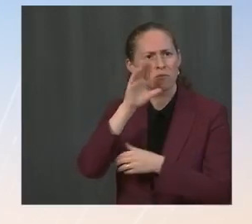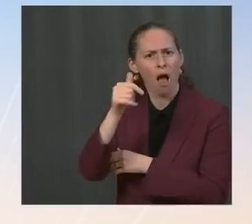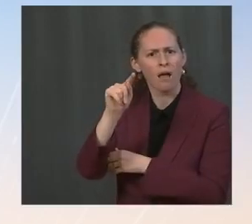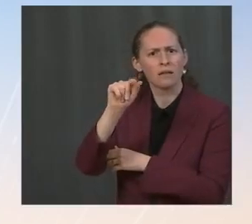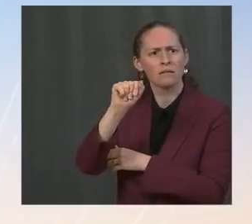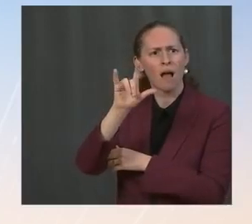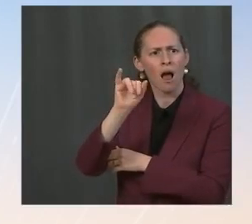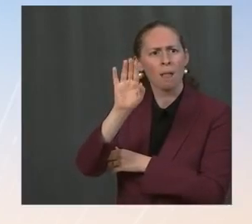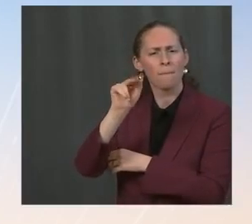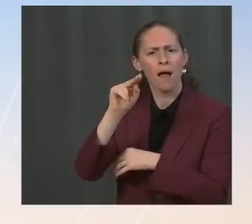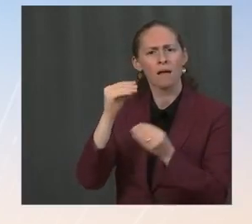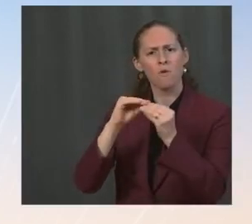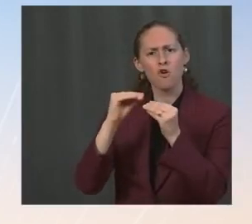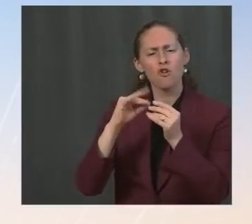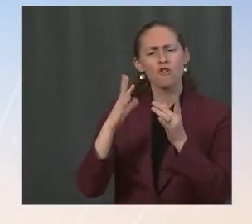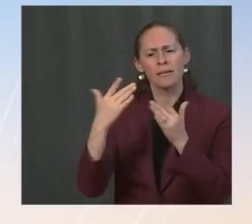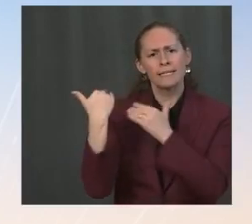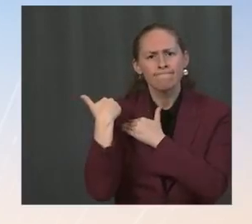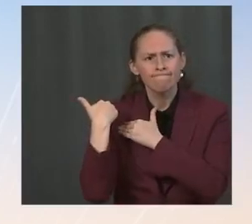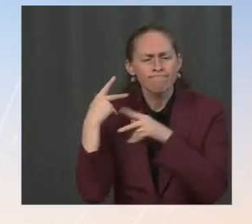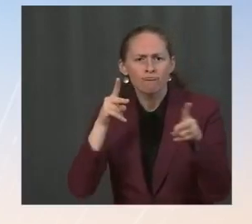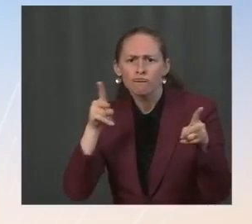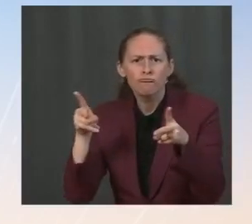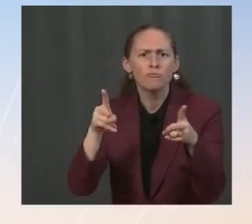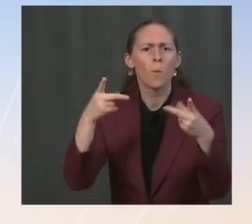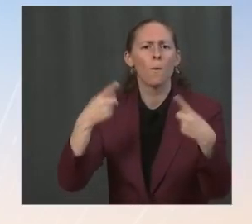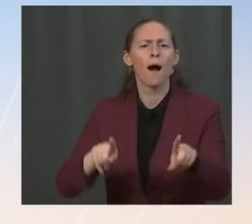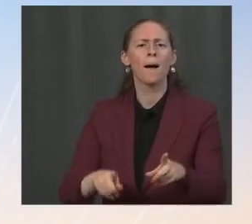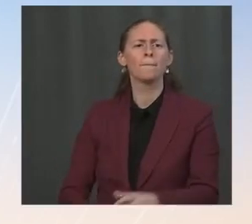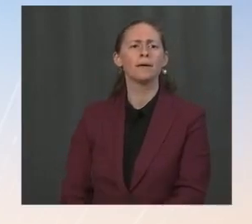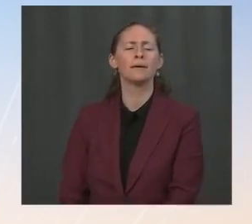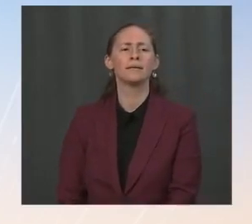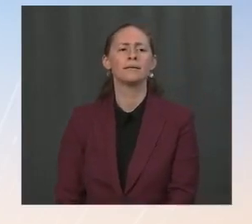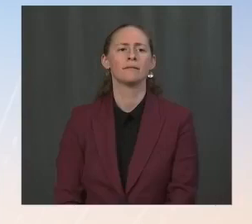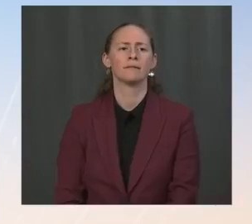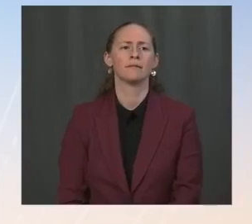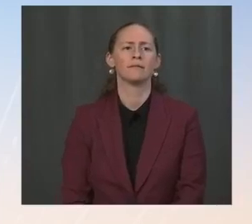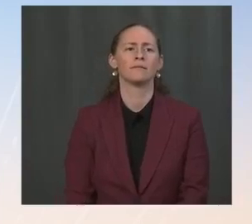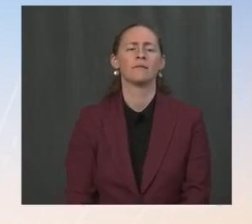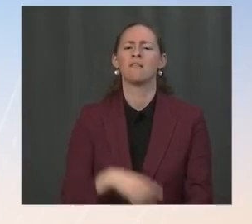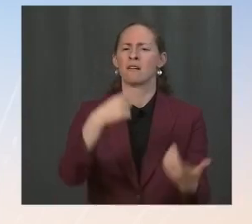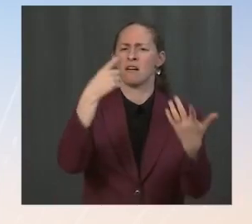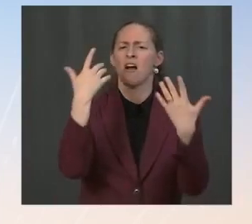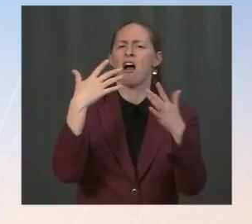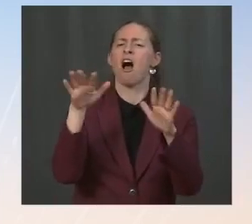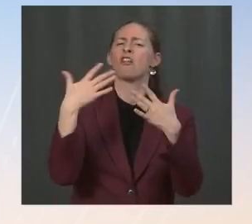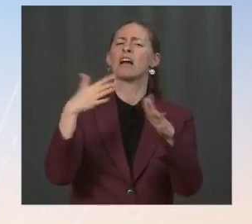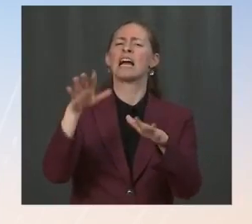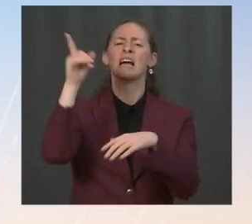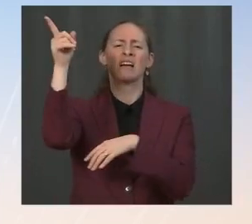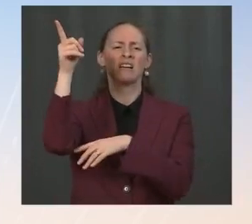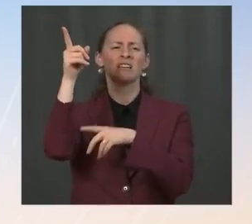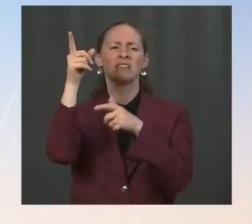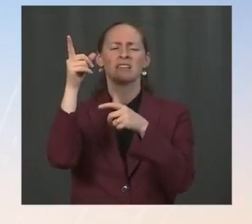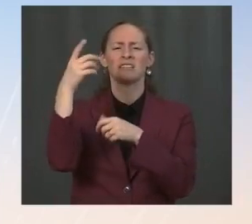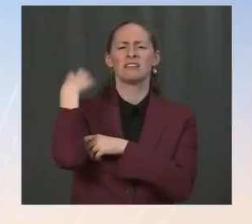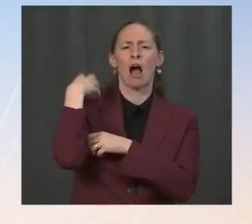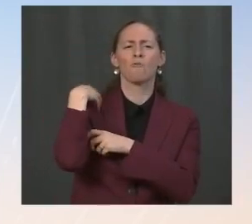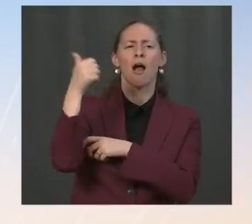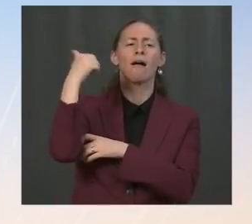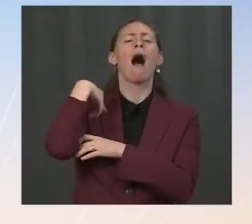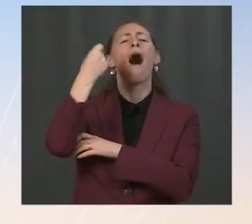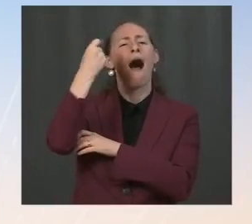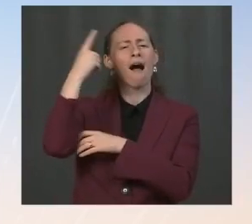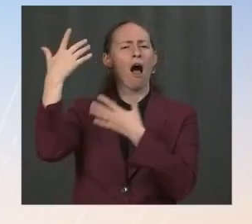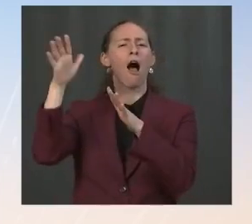happened today? Well, I think General McKenzie addressed this earlier this afternoon, and he made clear, and I understand your question is slightly different from that, but I think it's